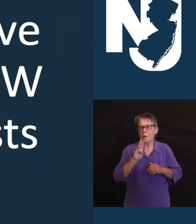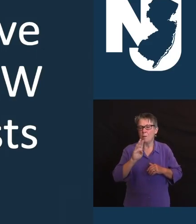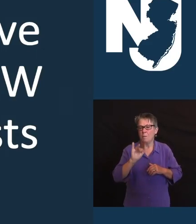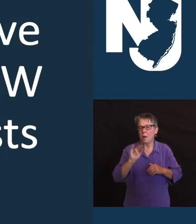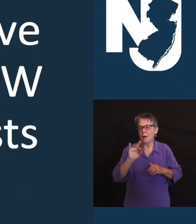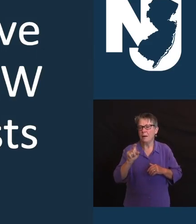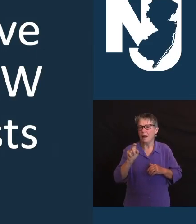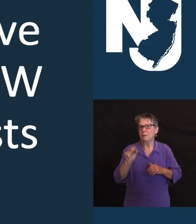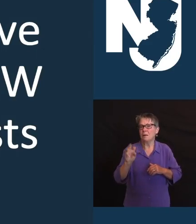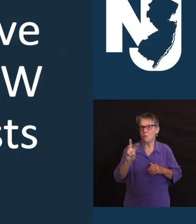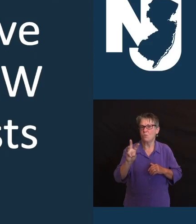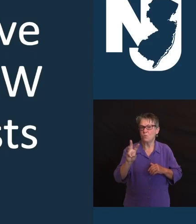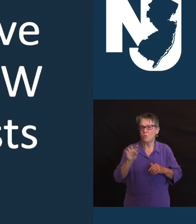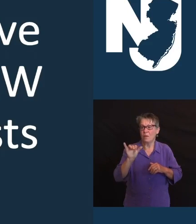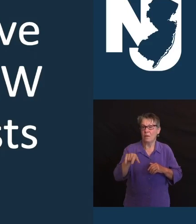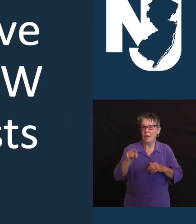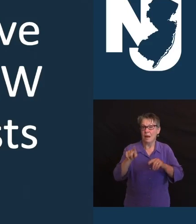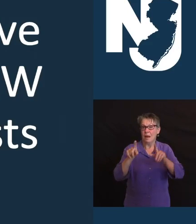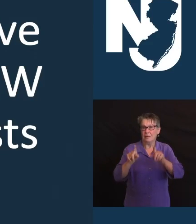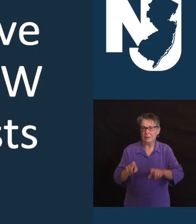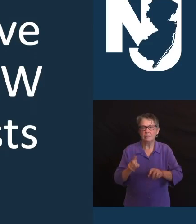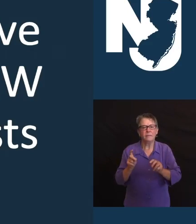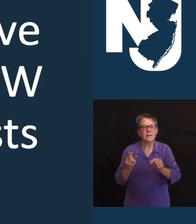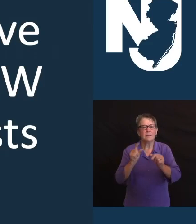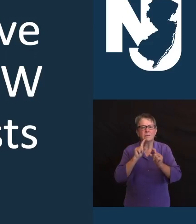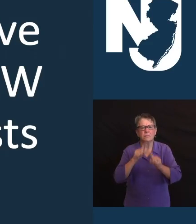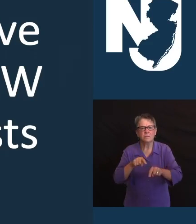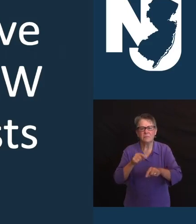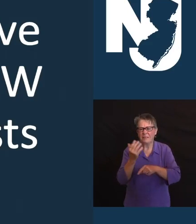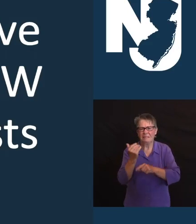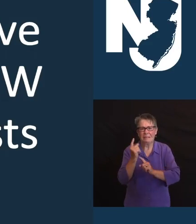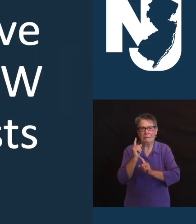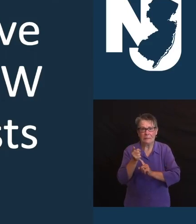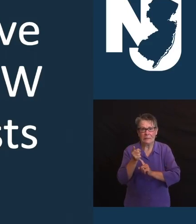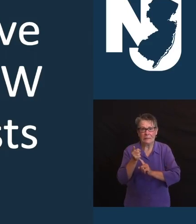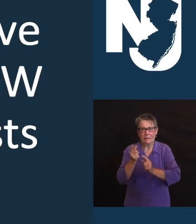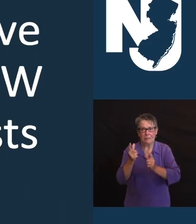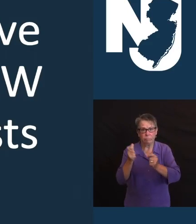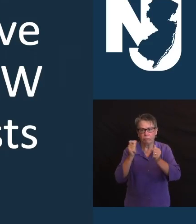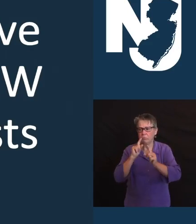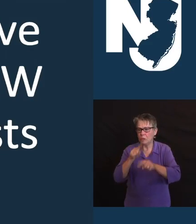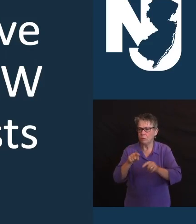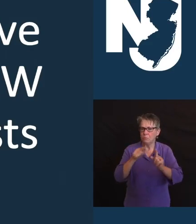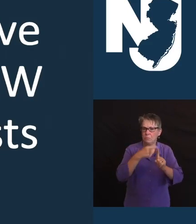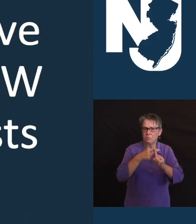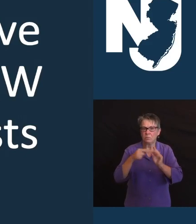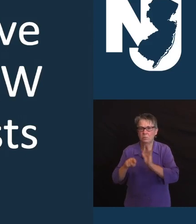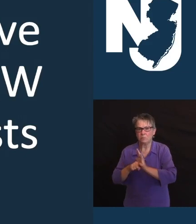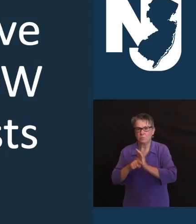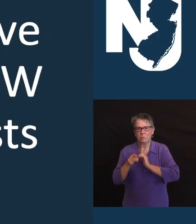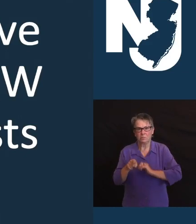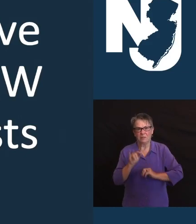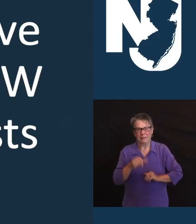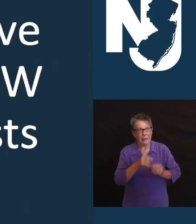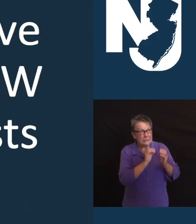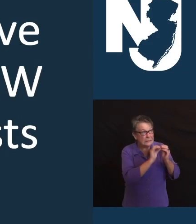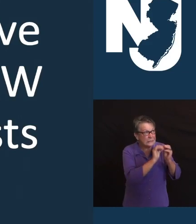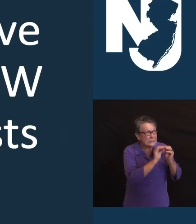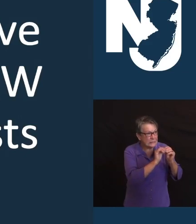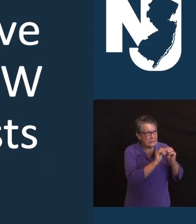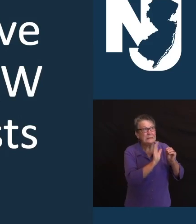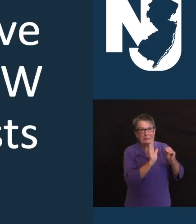rapid tests being produced by Abbott Labs. This is an antigen test that can provide results in